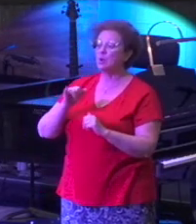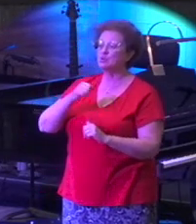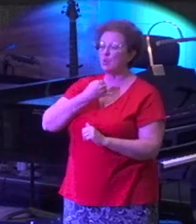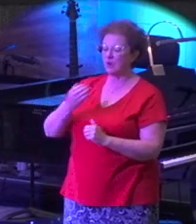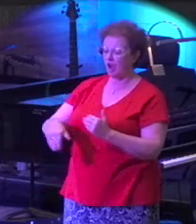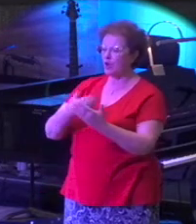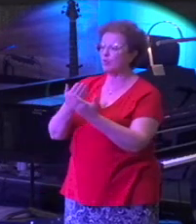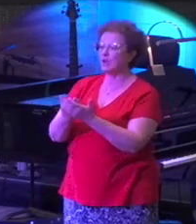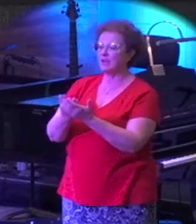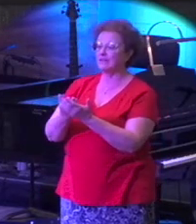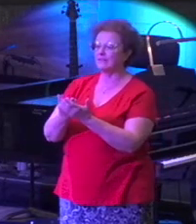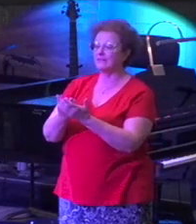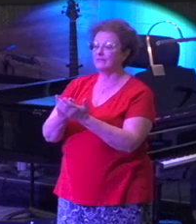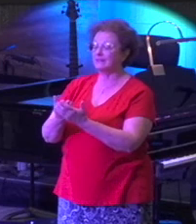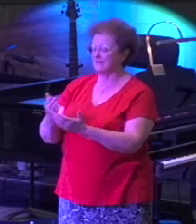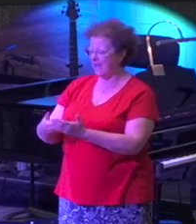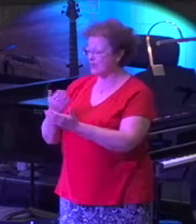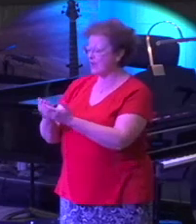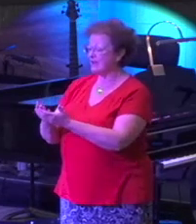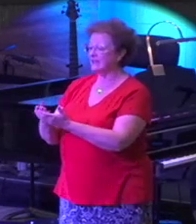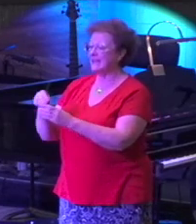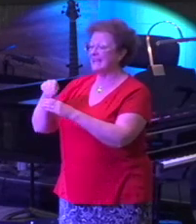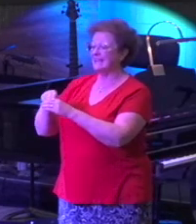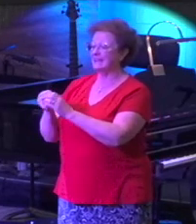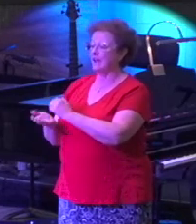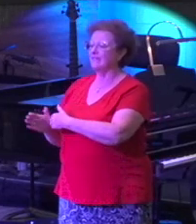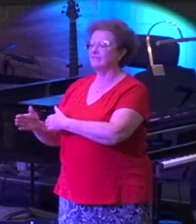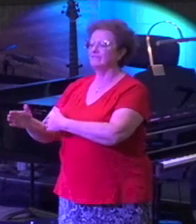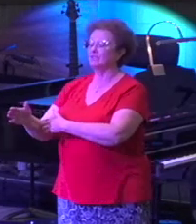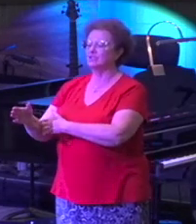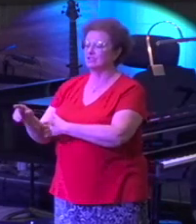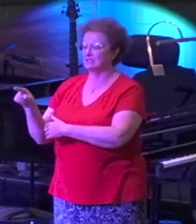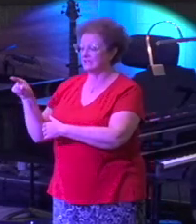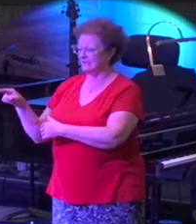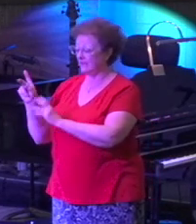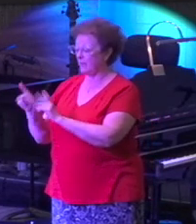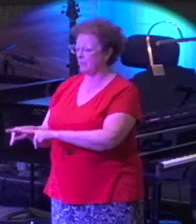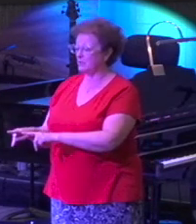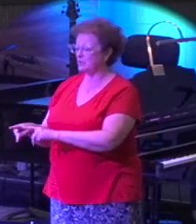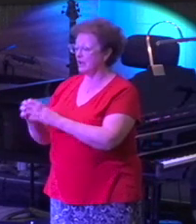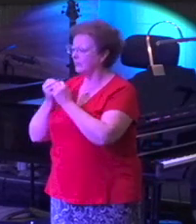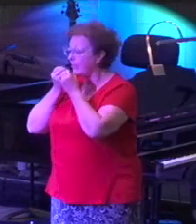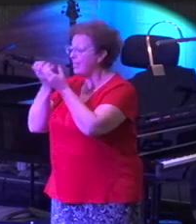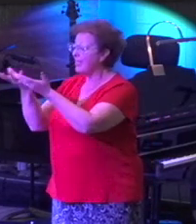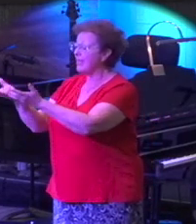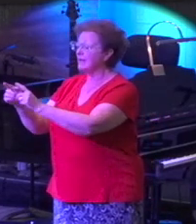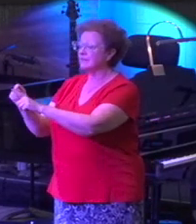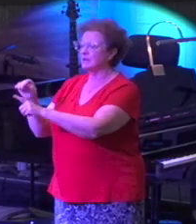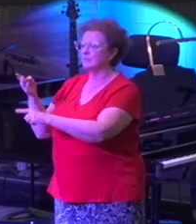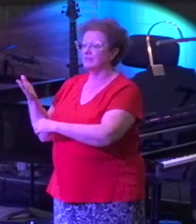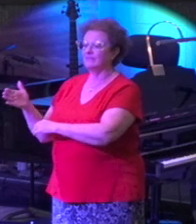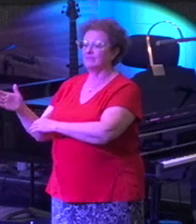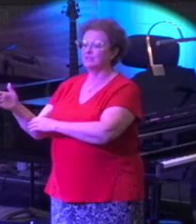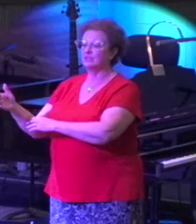He came in a fish. And in Nineveh, if a man came from a fish, he was a